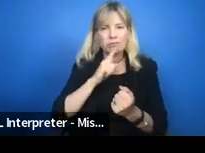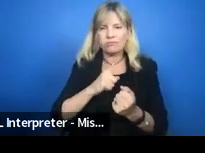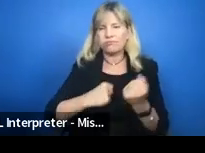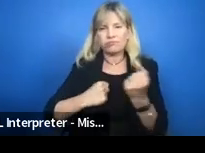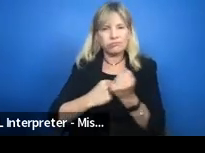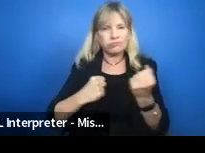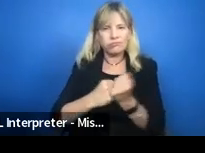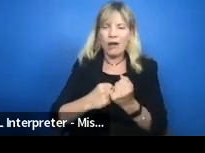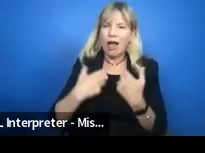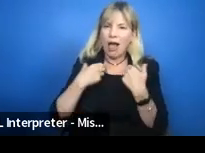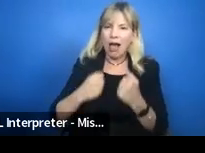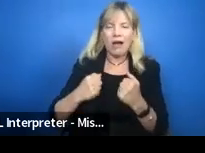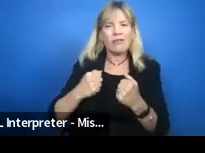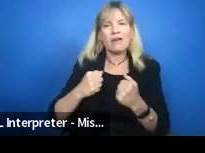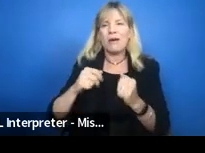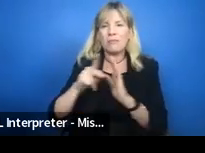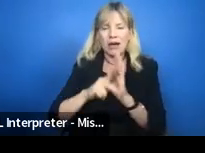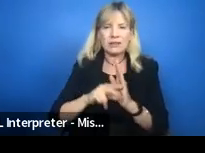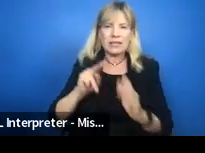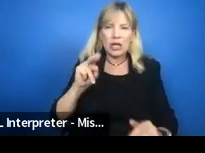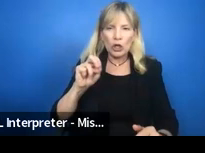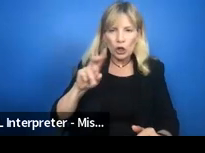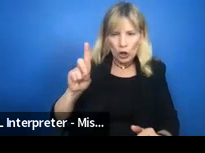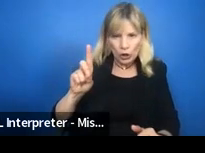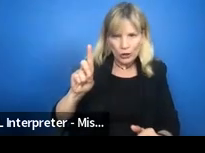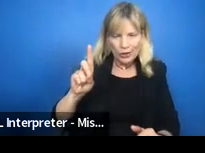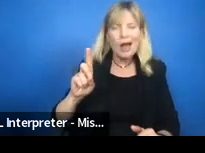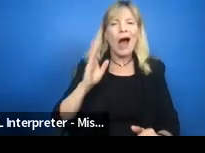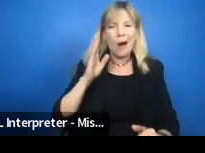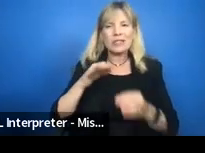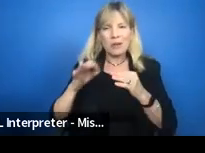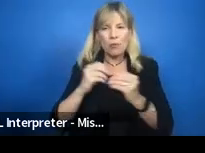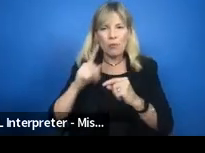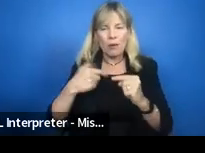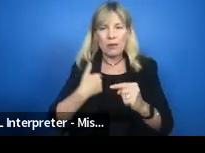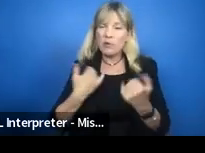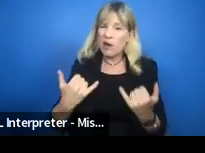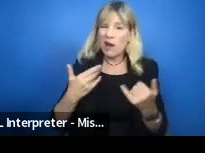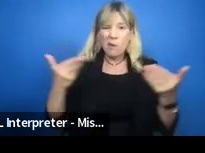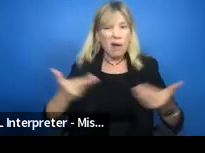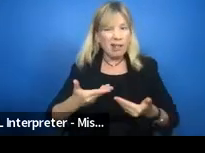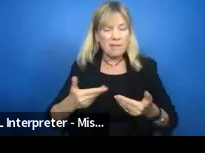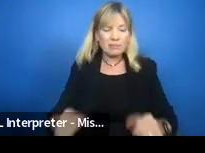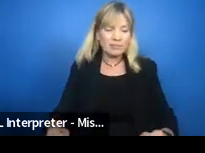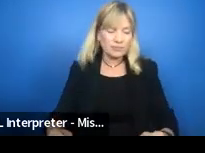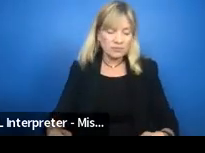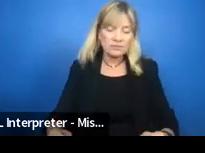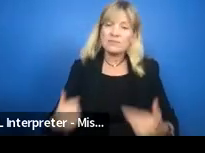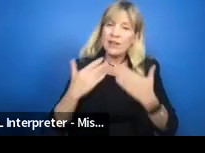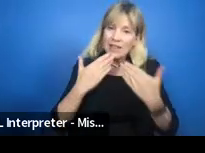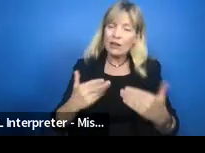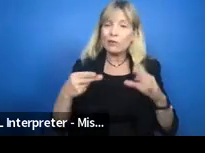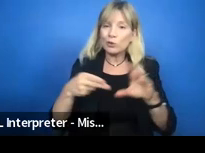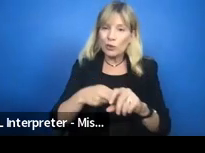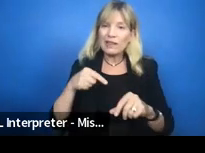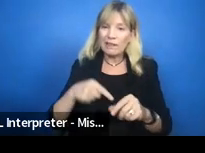policy nerd. So I'll tell you a little bit more about me here in a sec. But for right now, I just want to welcome you all. I want to thank you for joining